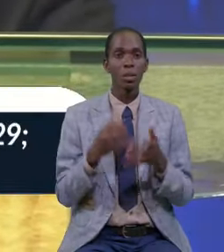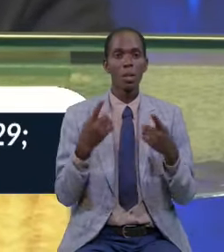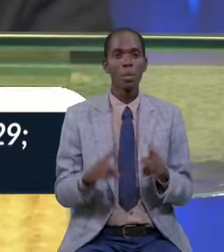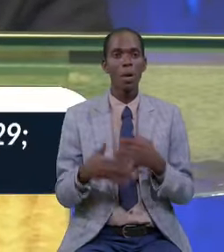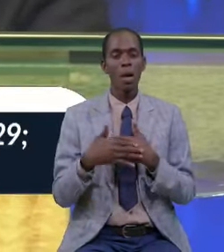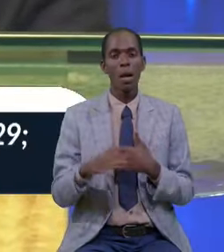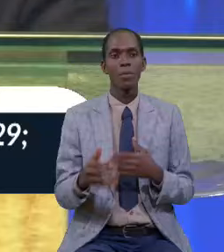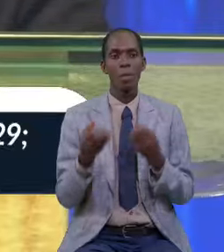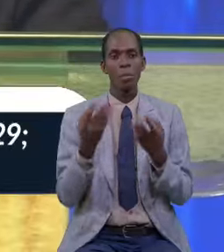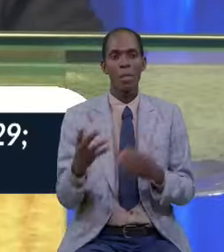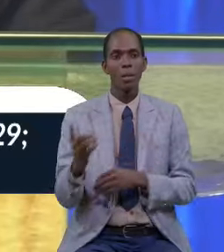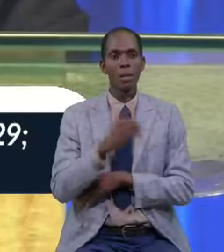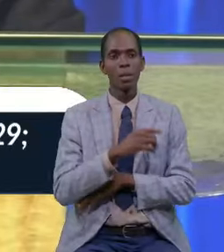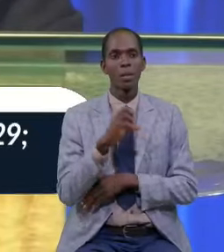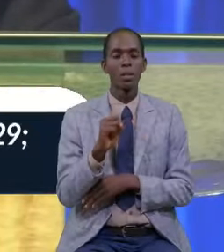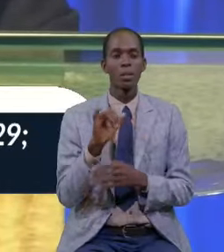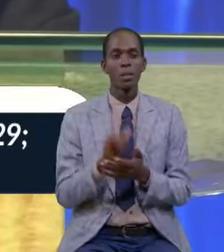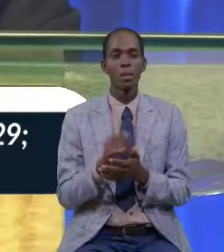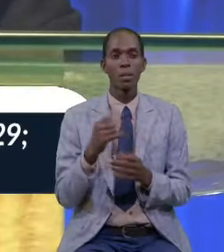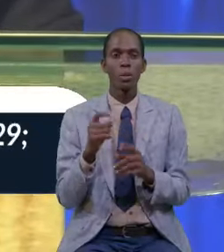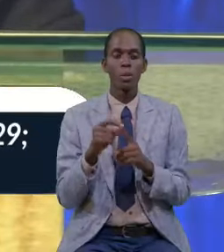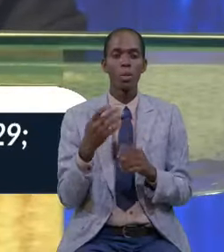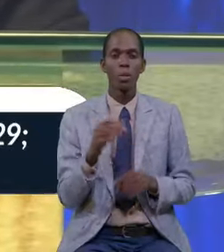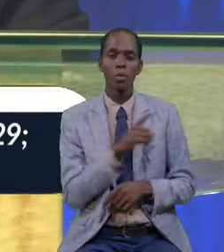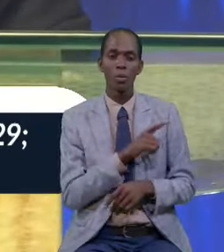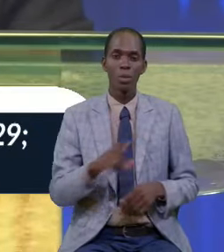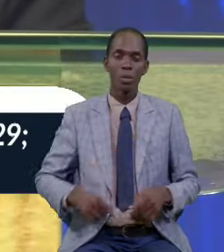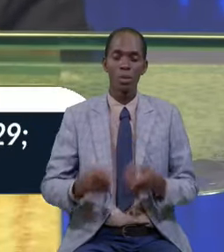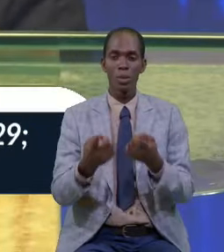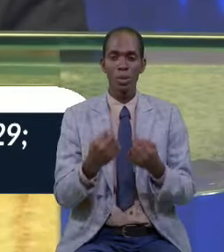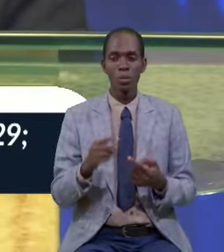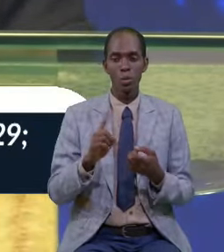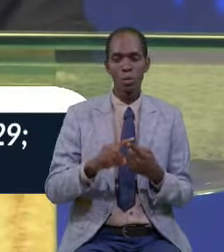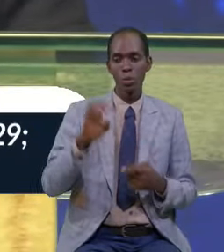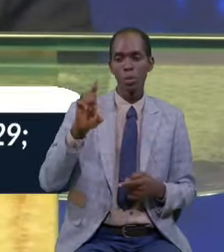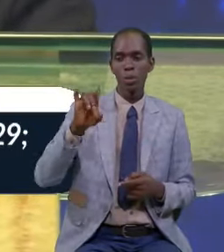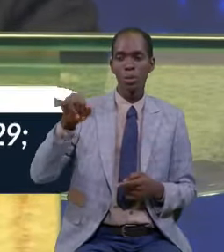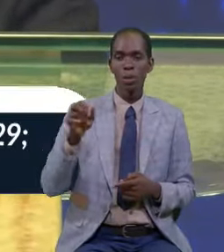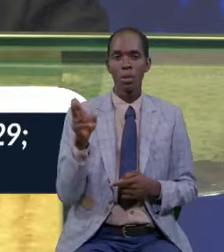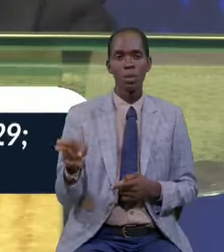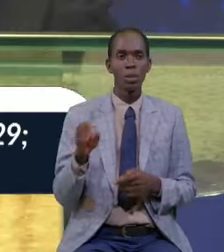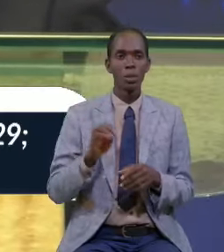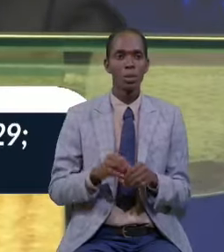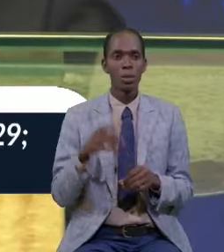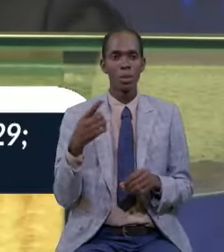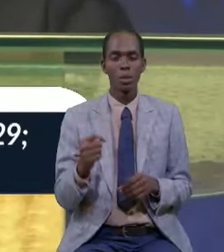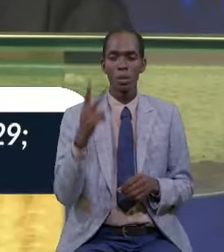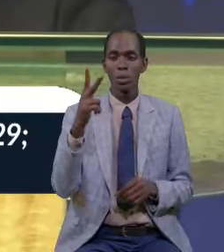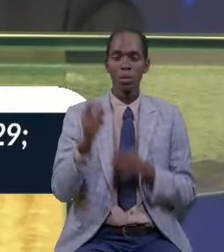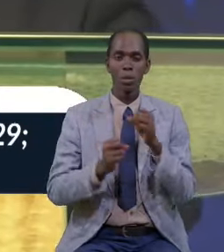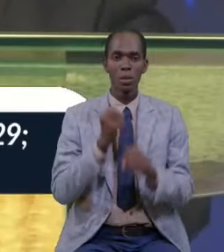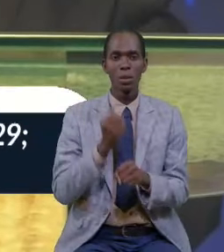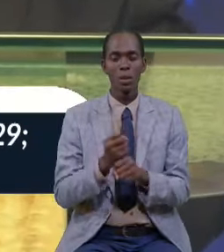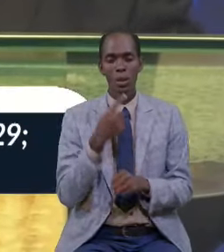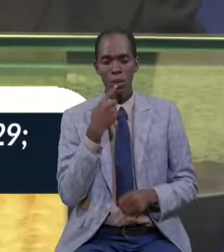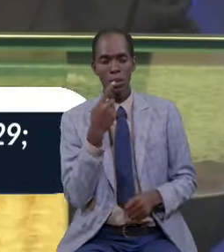many days that the word of the Lord came to Elijah in the third year, saying, go,